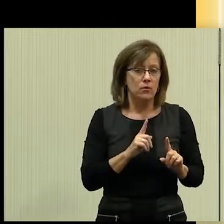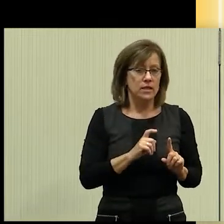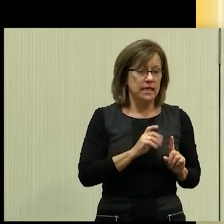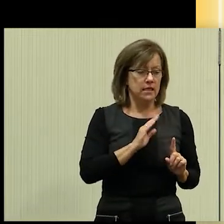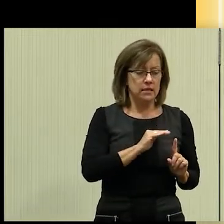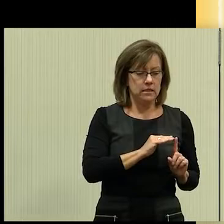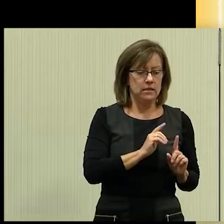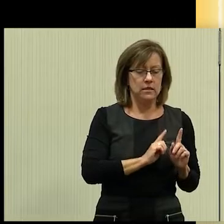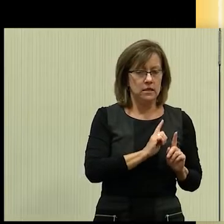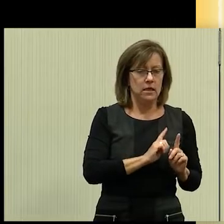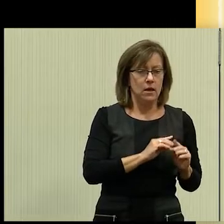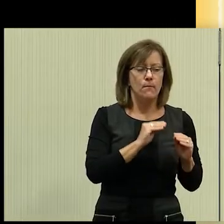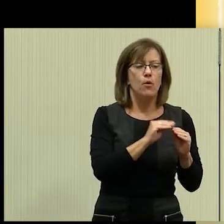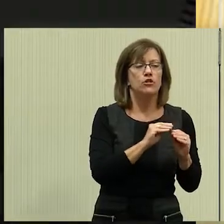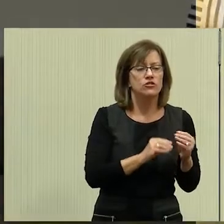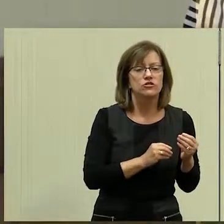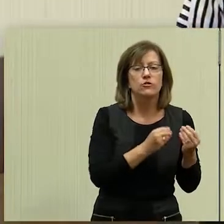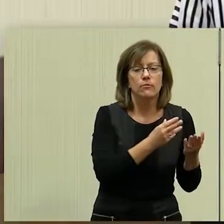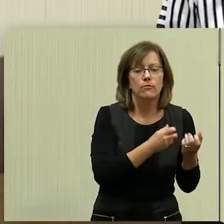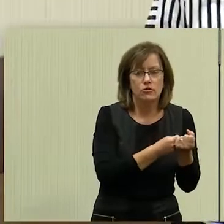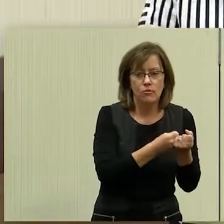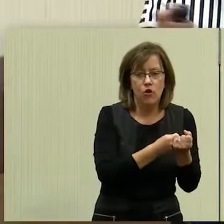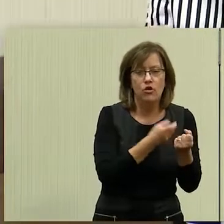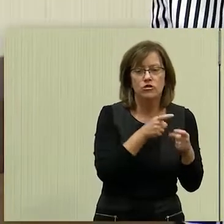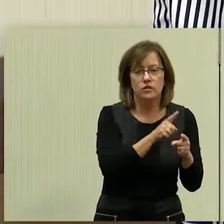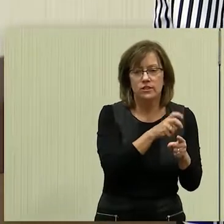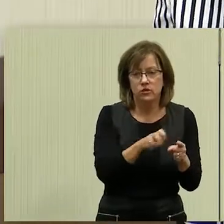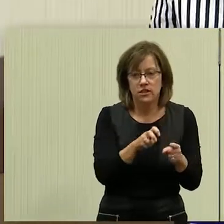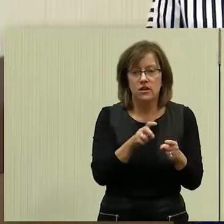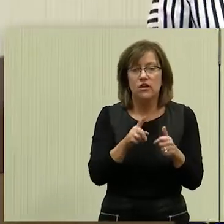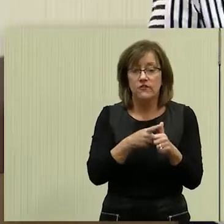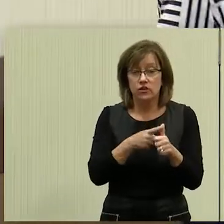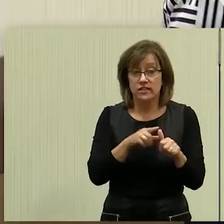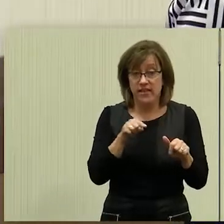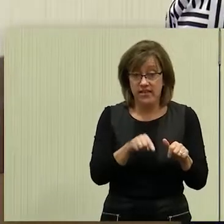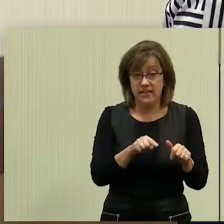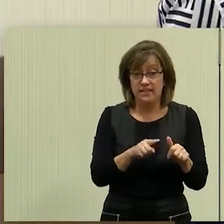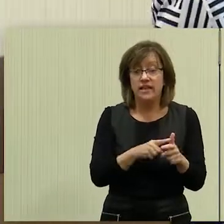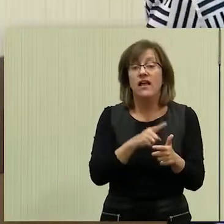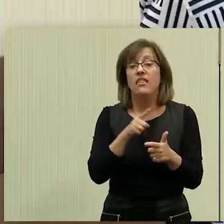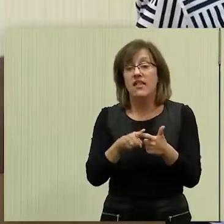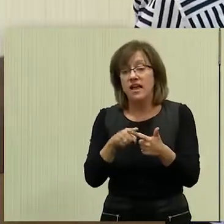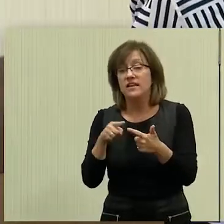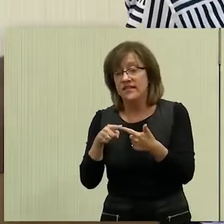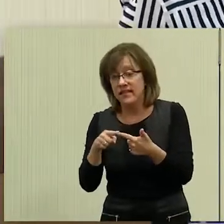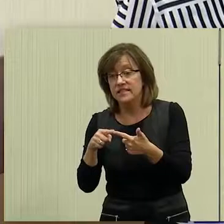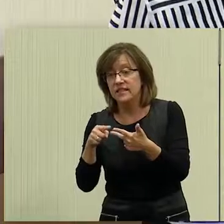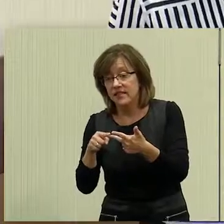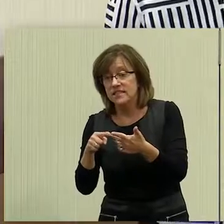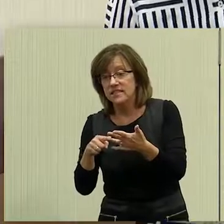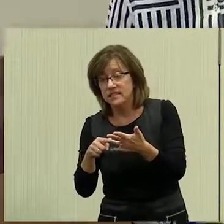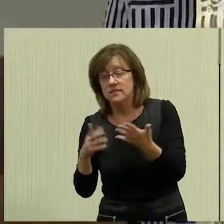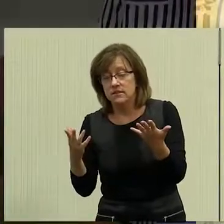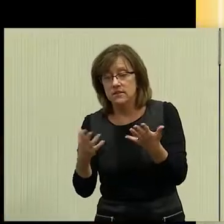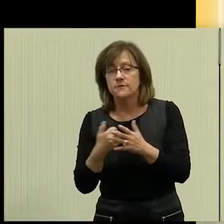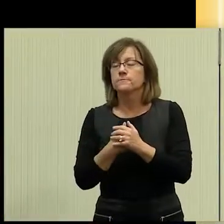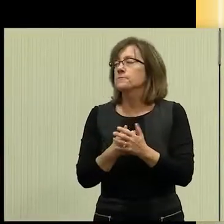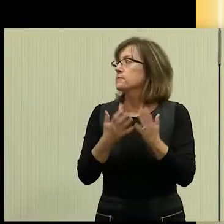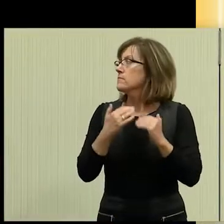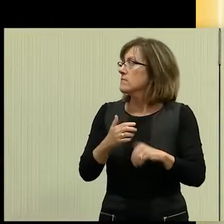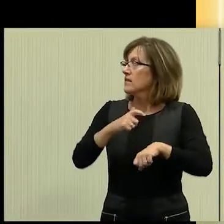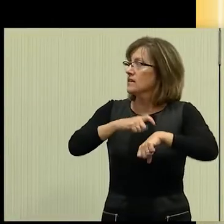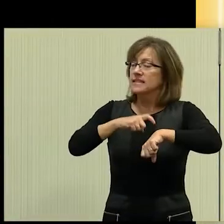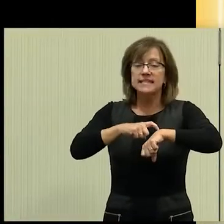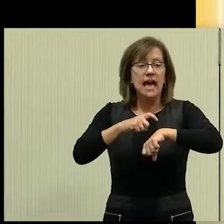during transition times. So first you're going to do this, then you're going to do this, and then you're going to go there. So. And timers, there's all kind of